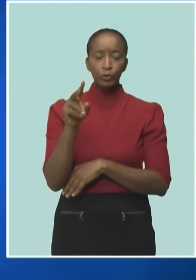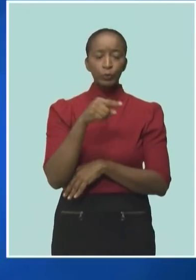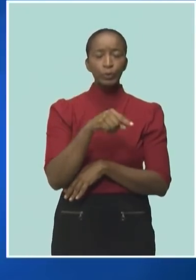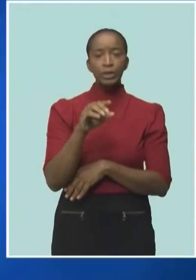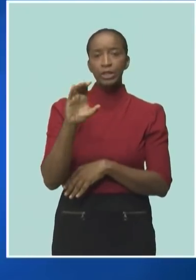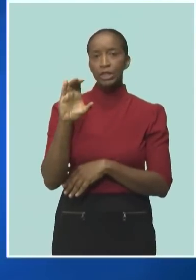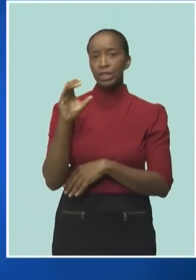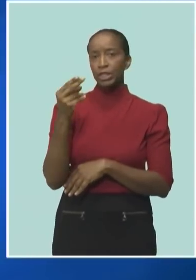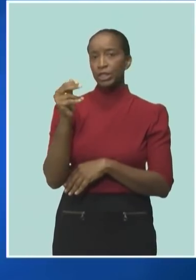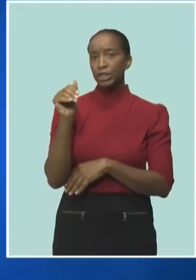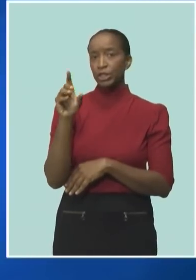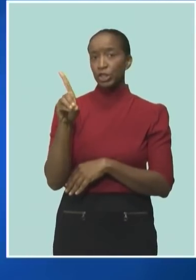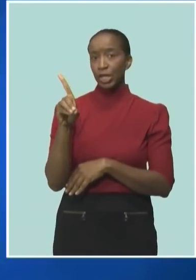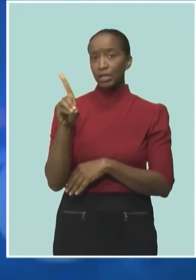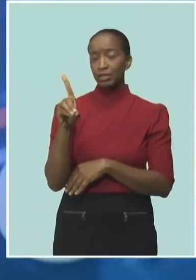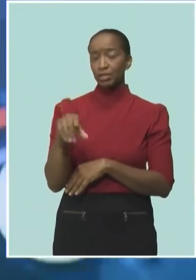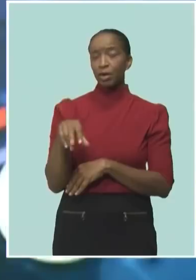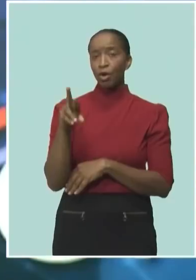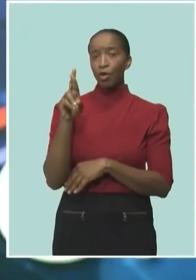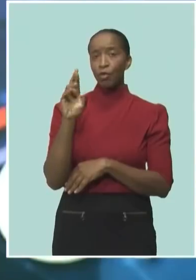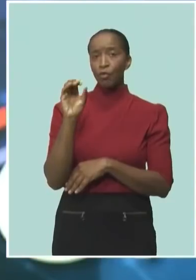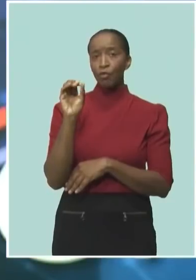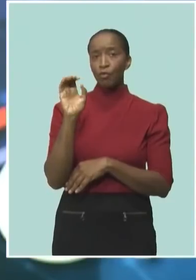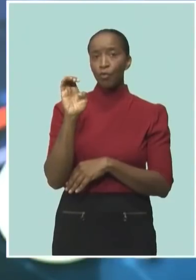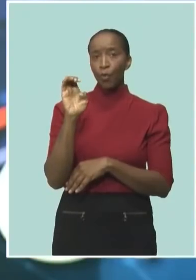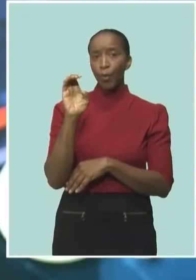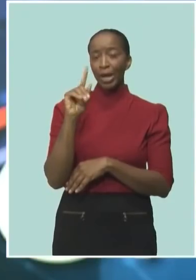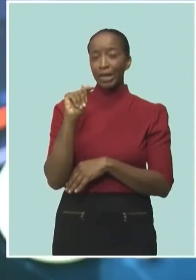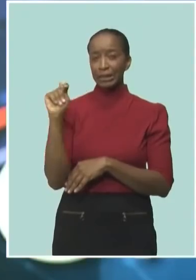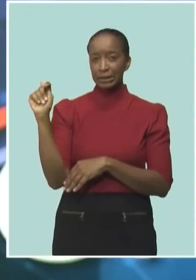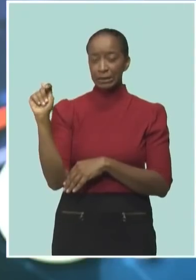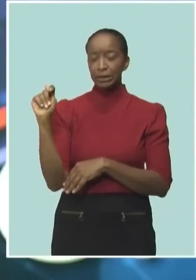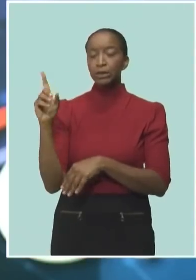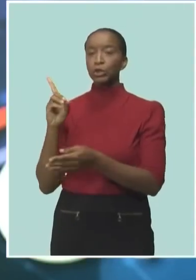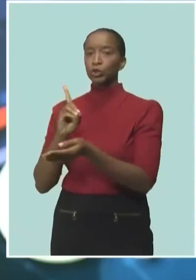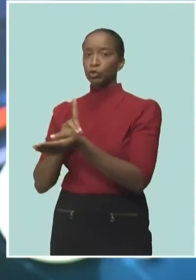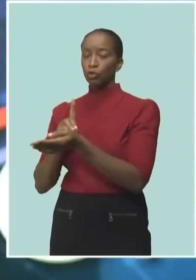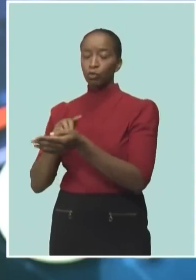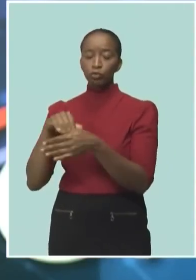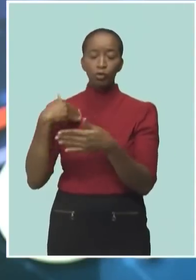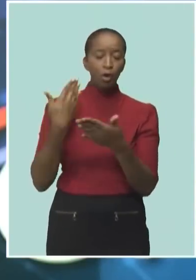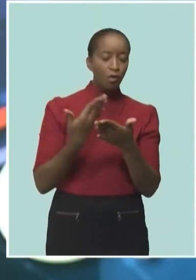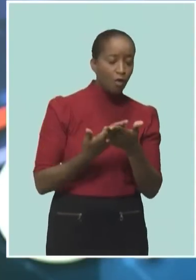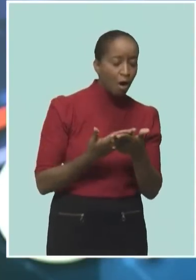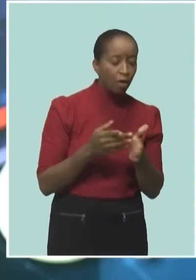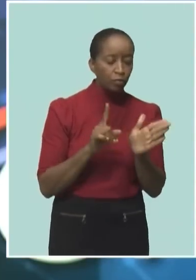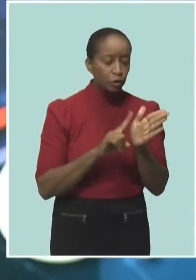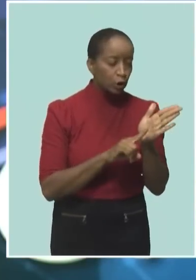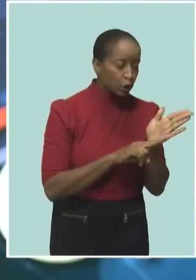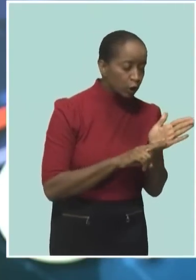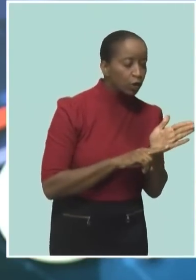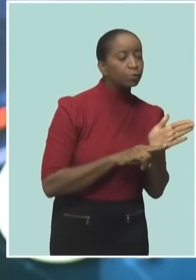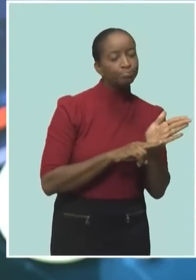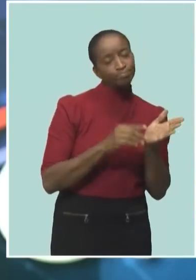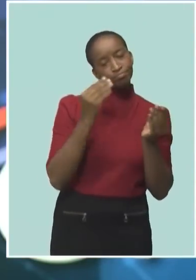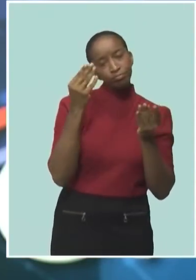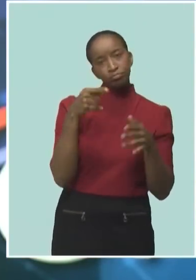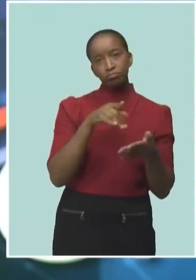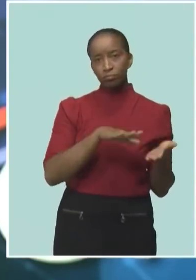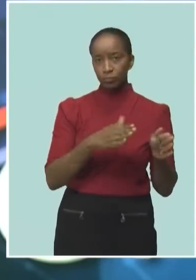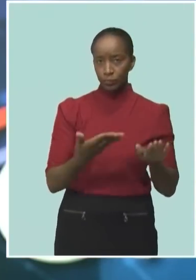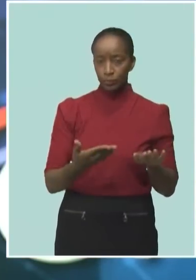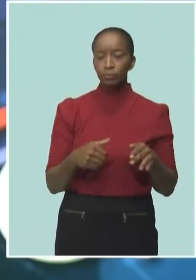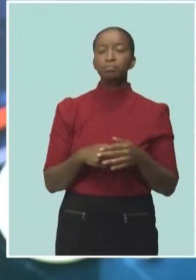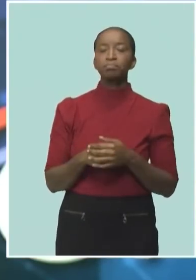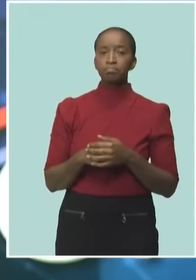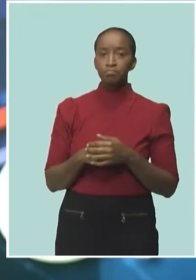St. Thomas resident was pronounced dead at the scene by a medical doctor. Police were notified about another shooting just before 10